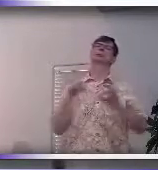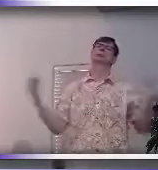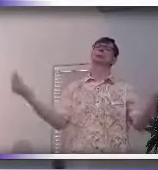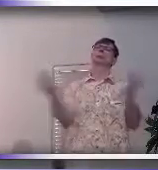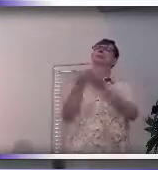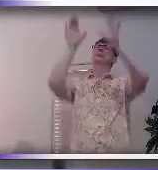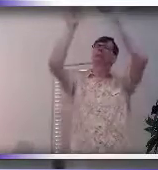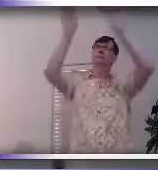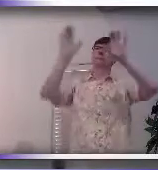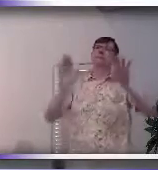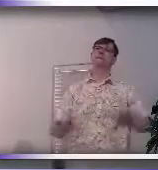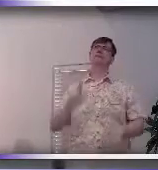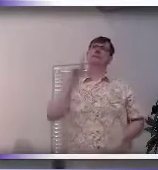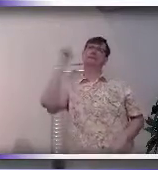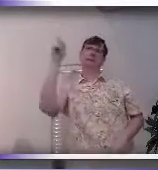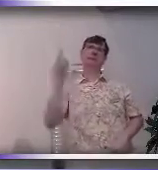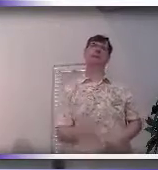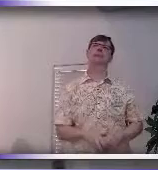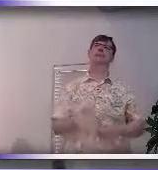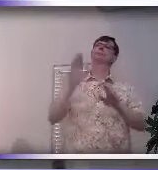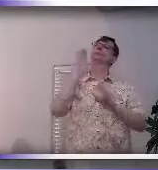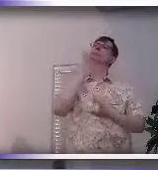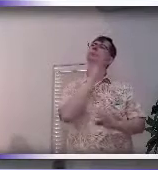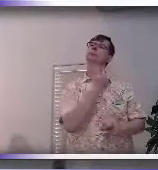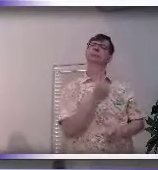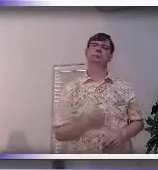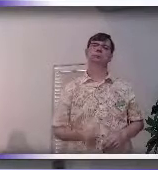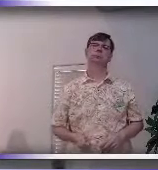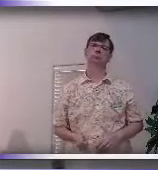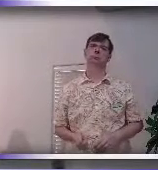one, being part of our true beingness